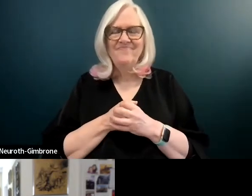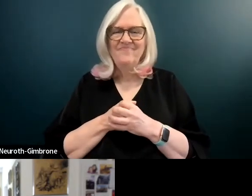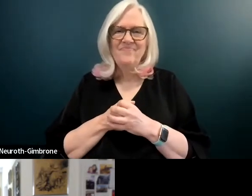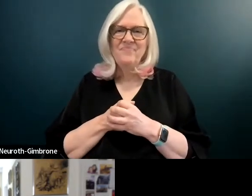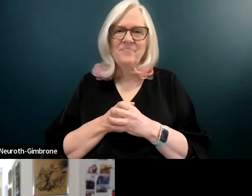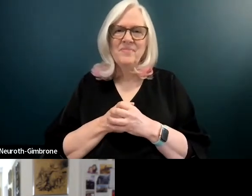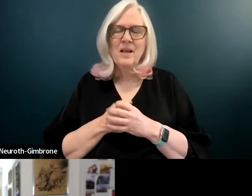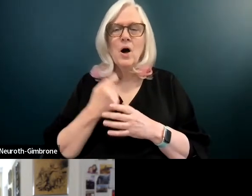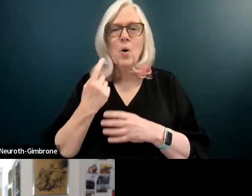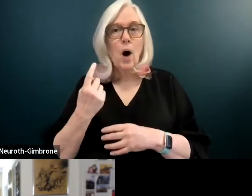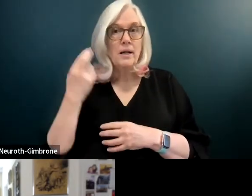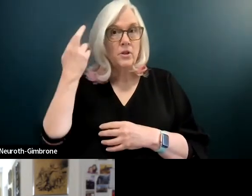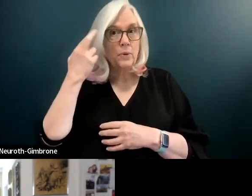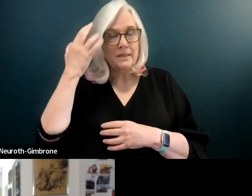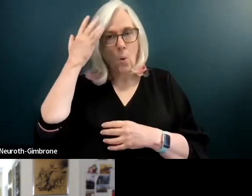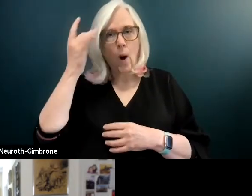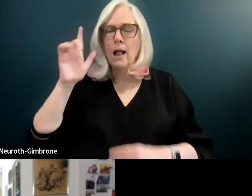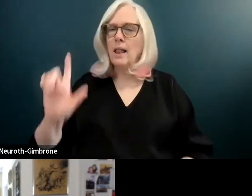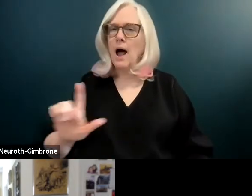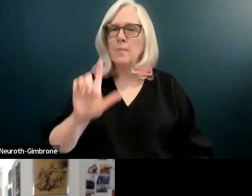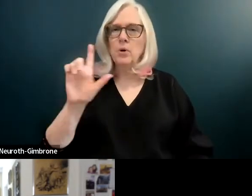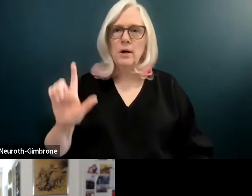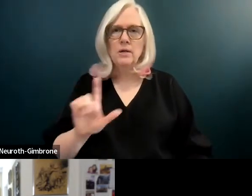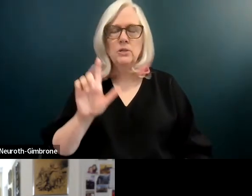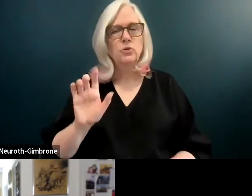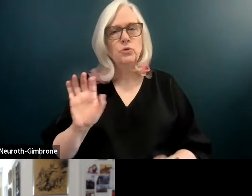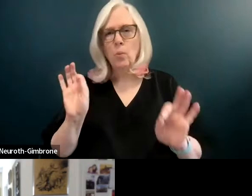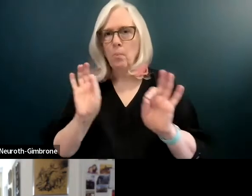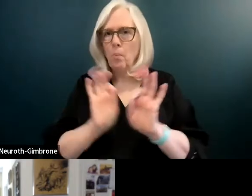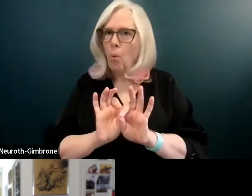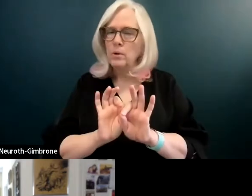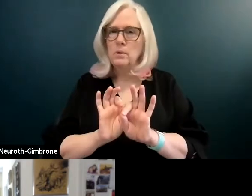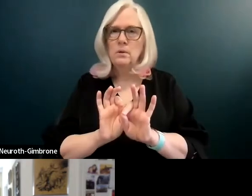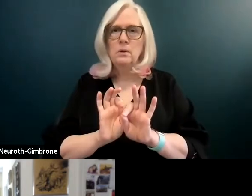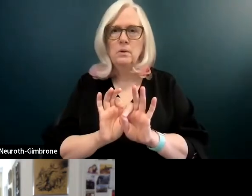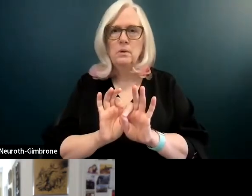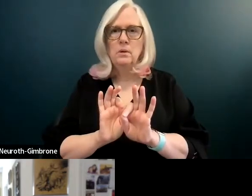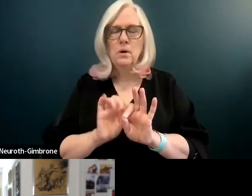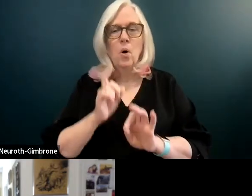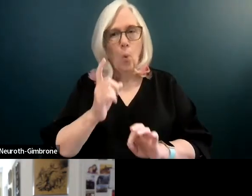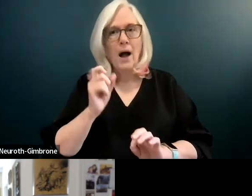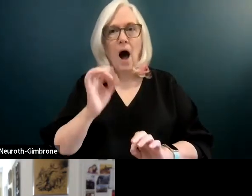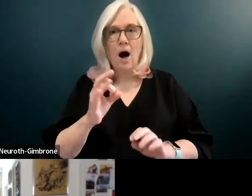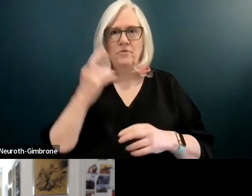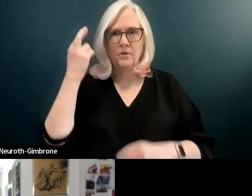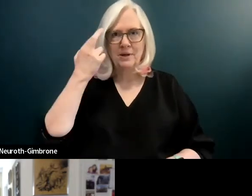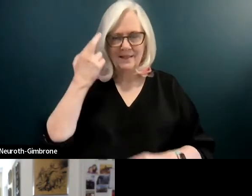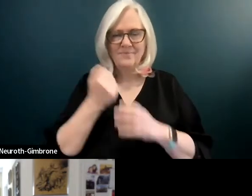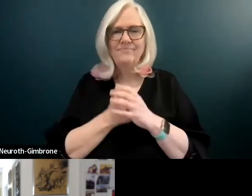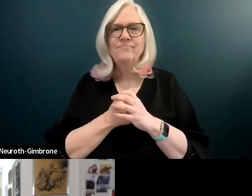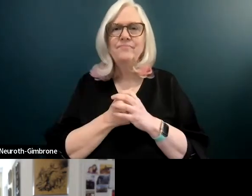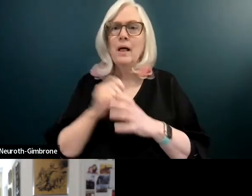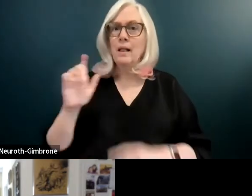One of the reasons why libraries are so important, or one of the reasons, when librarians